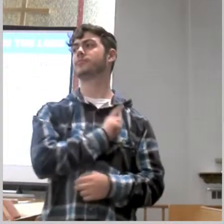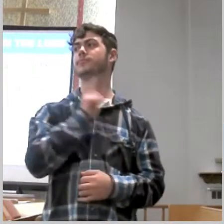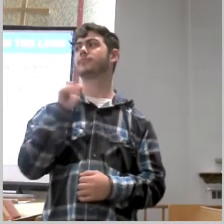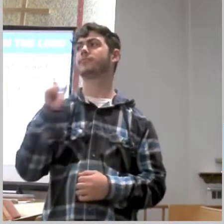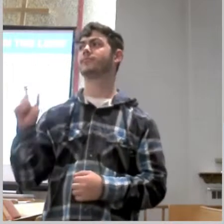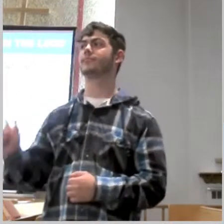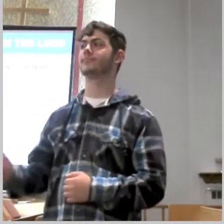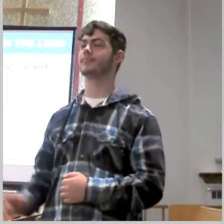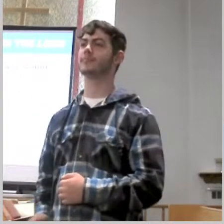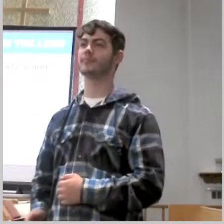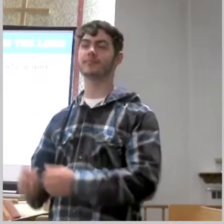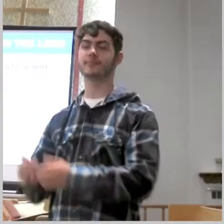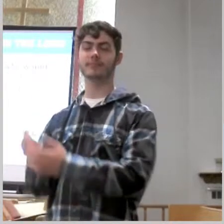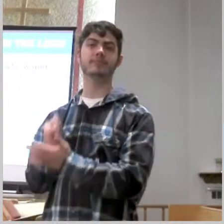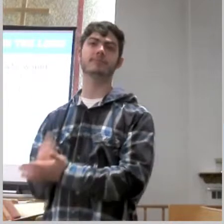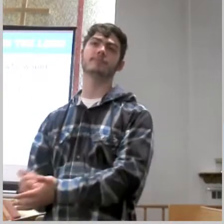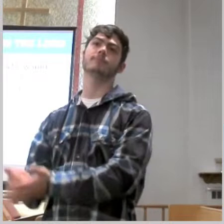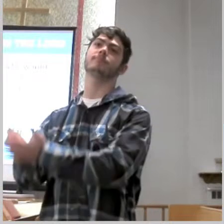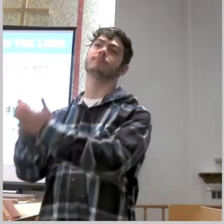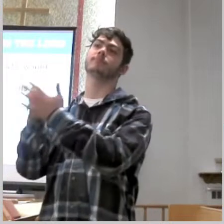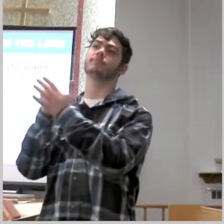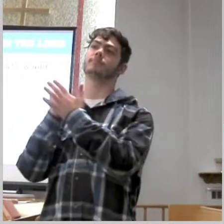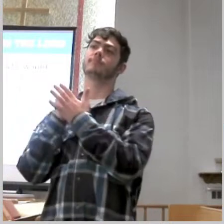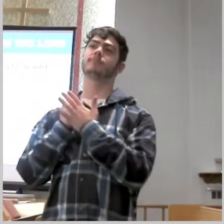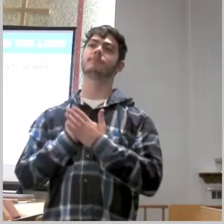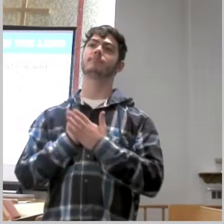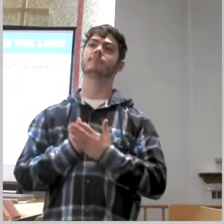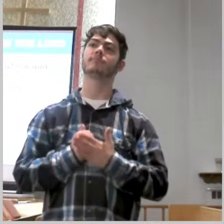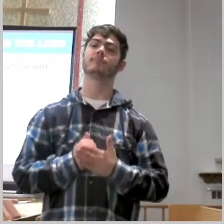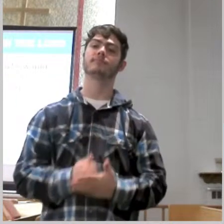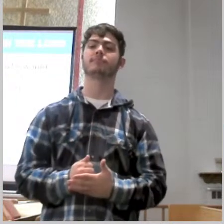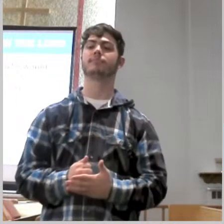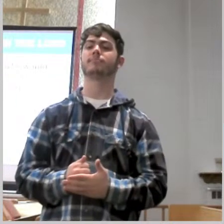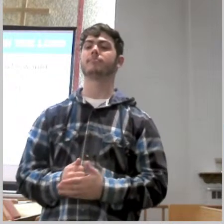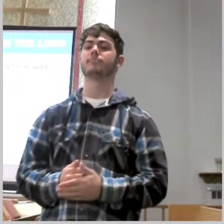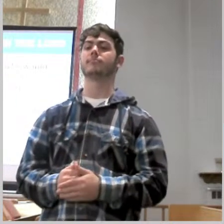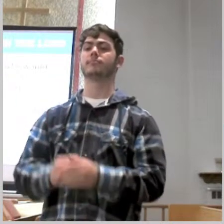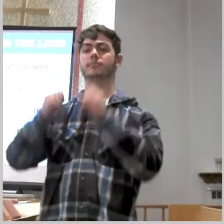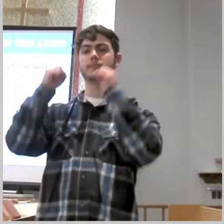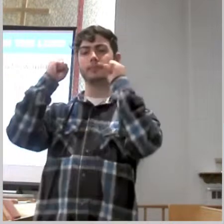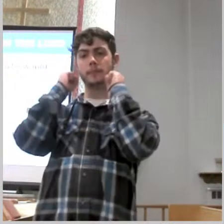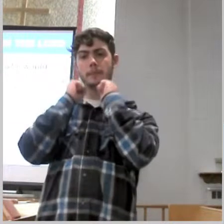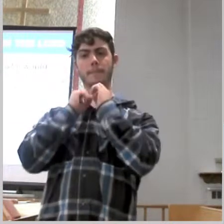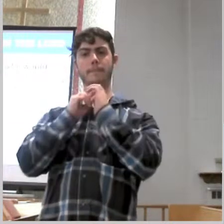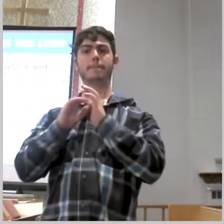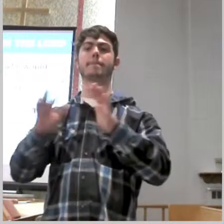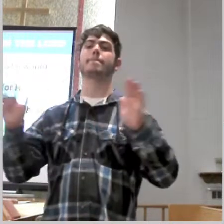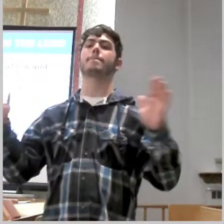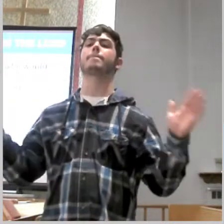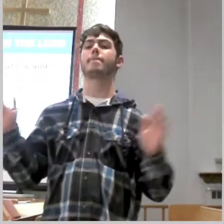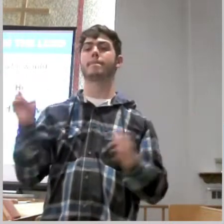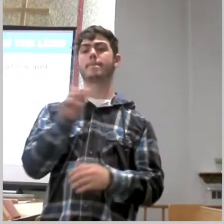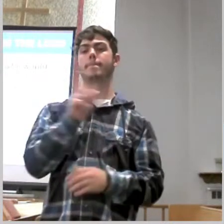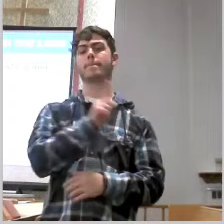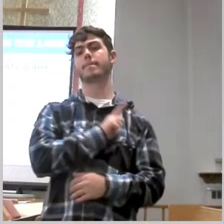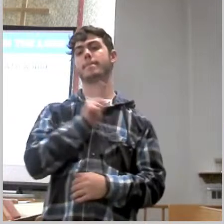escaped. Our help is in the name of the